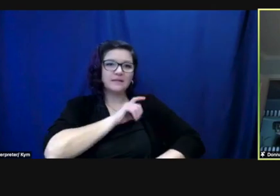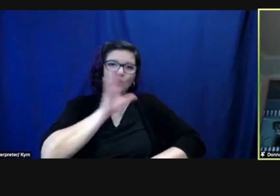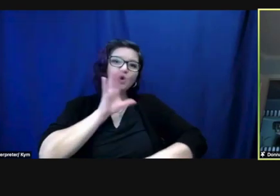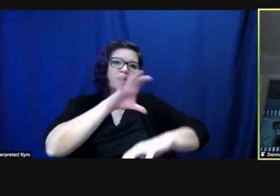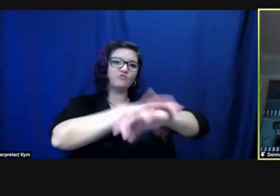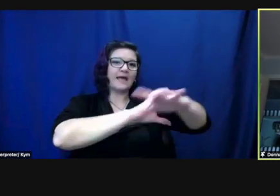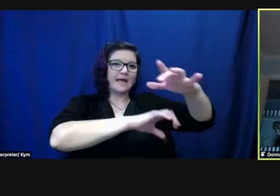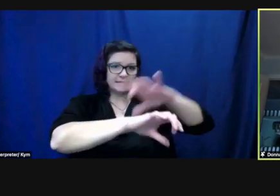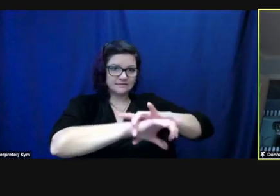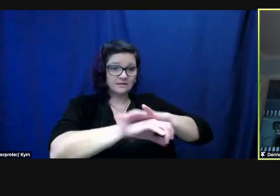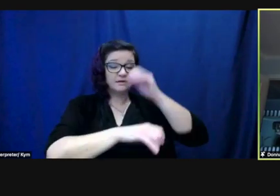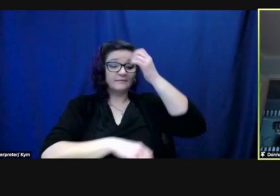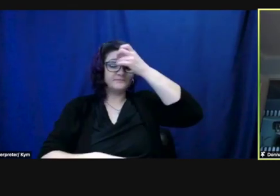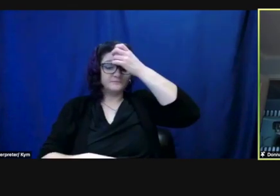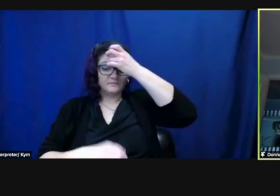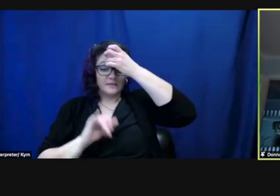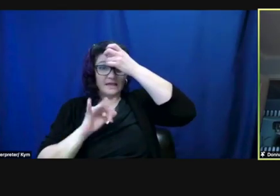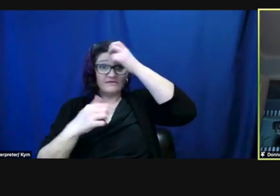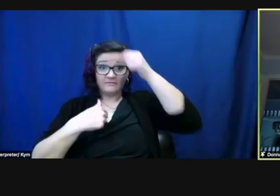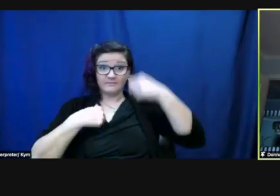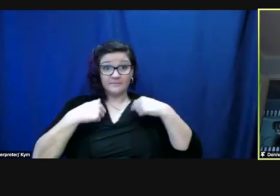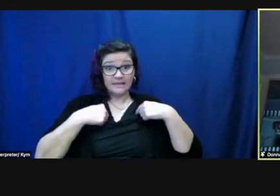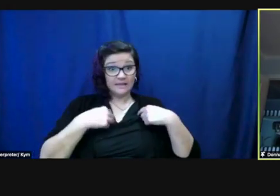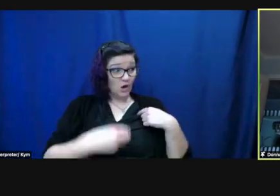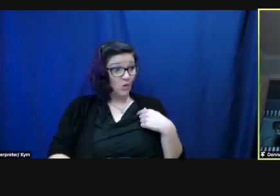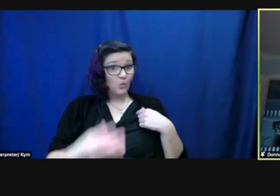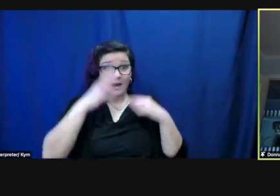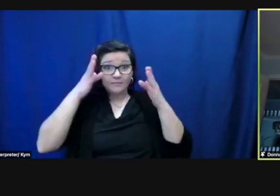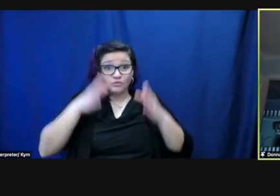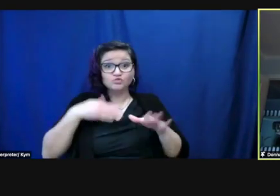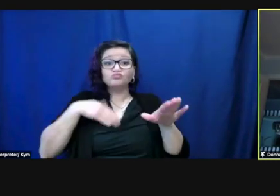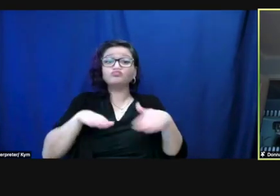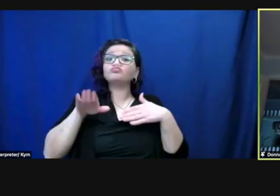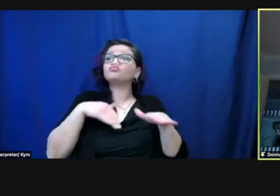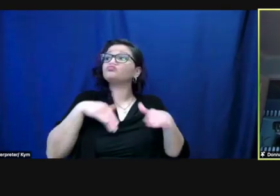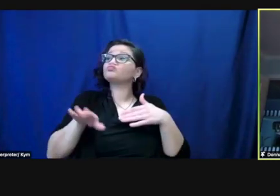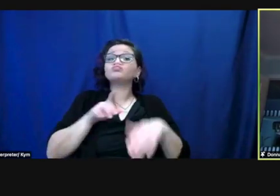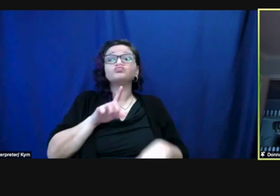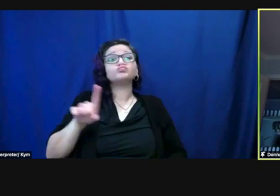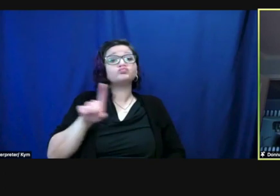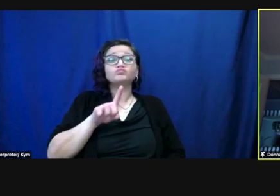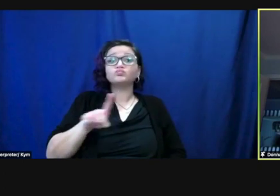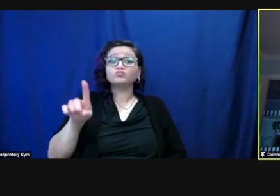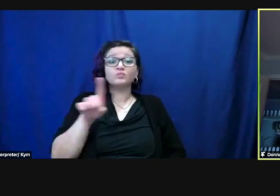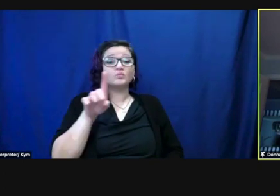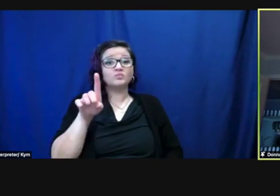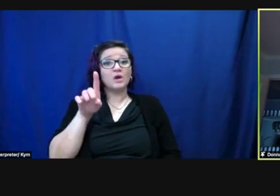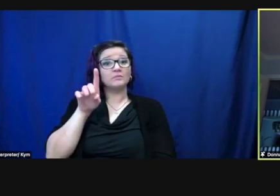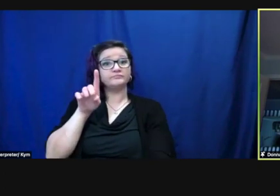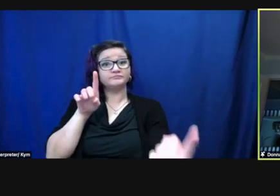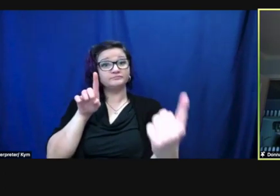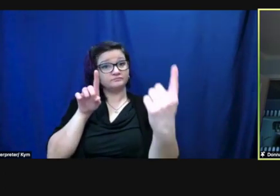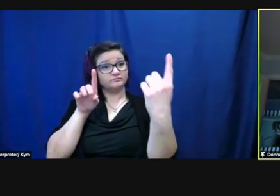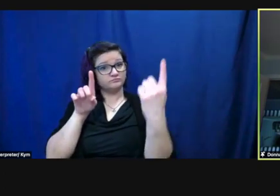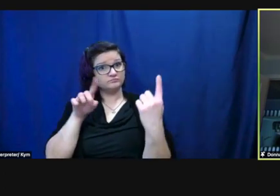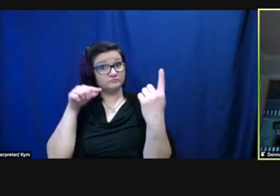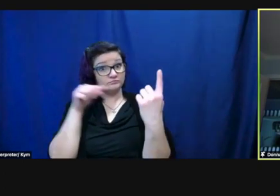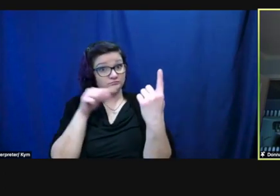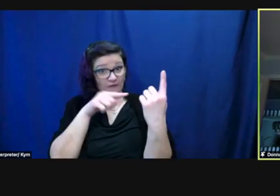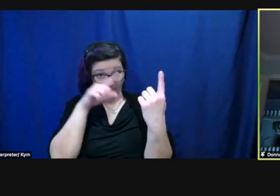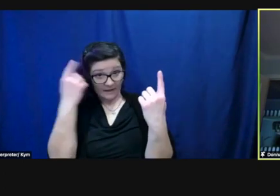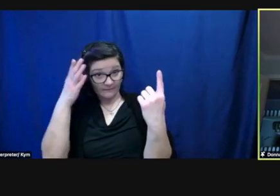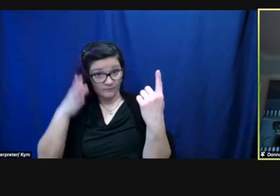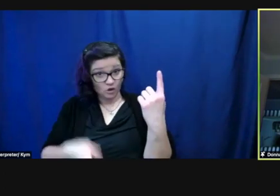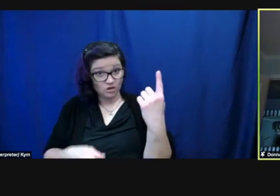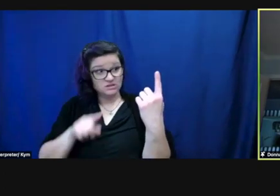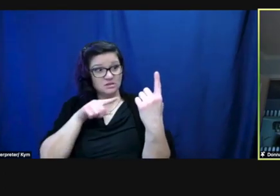And if I, as a white person, was walking down the street and I met a black person, that black person